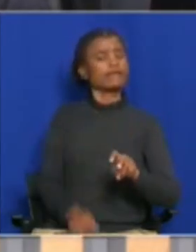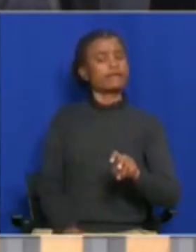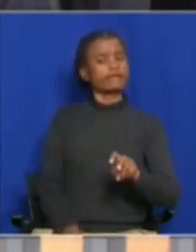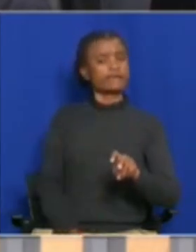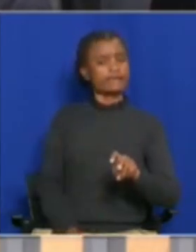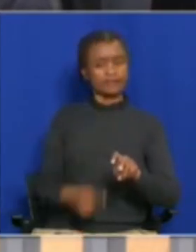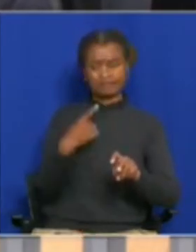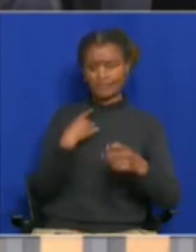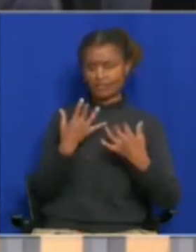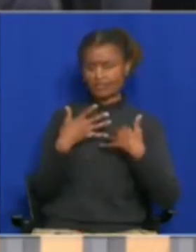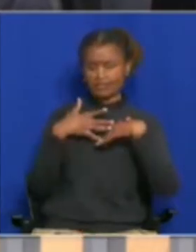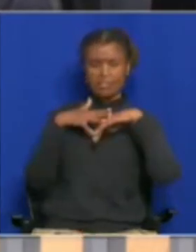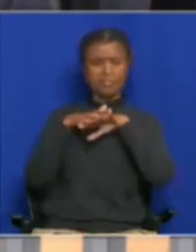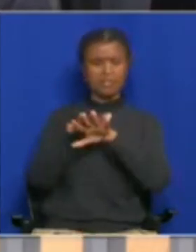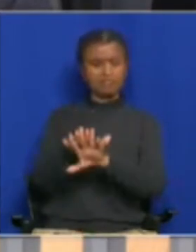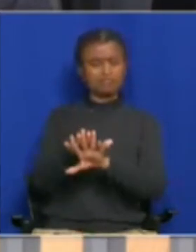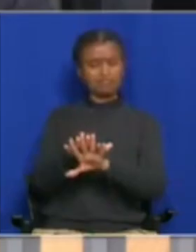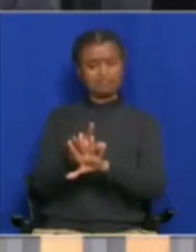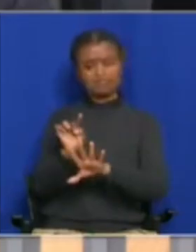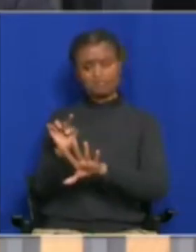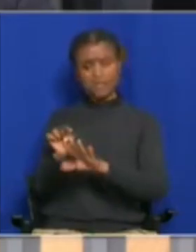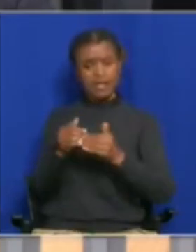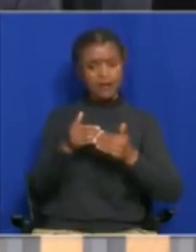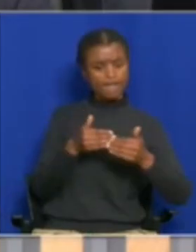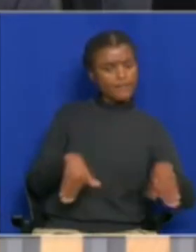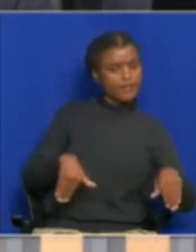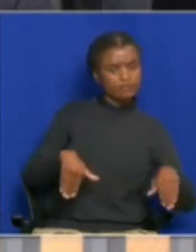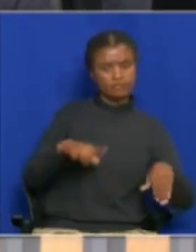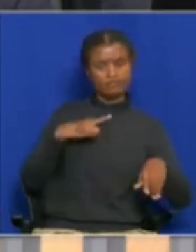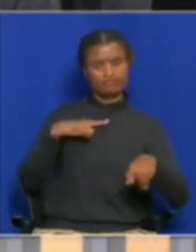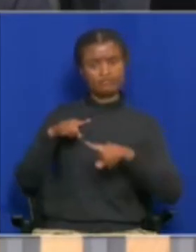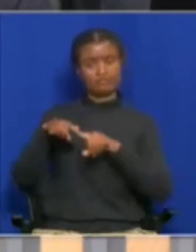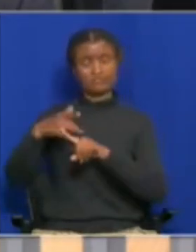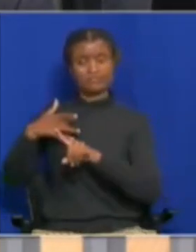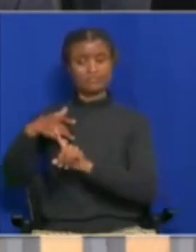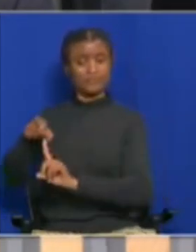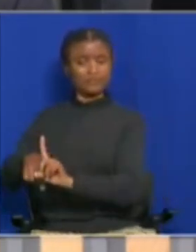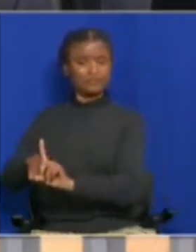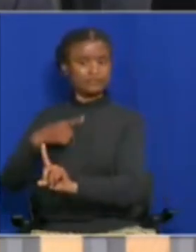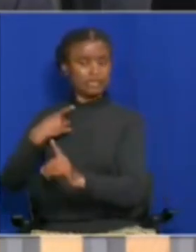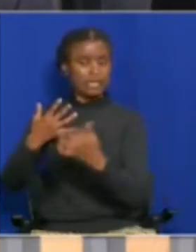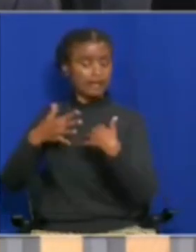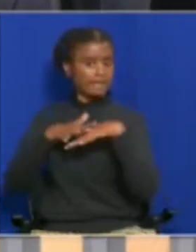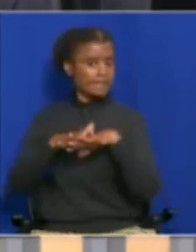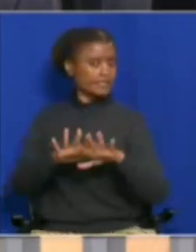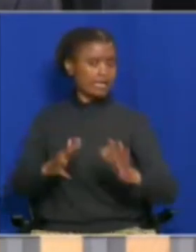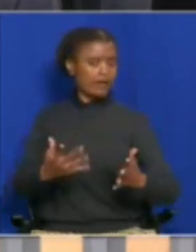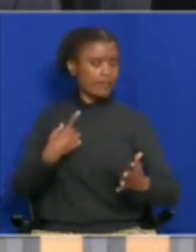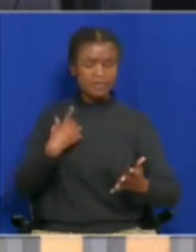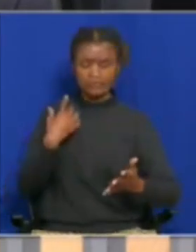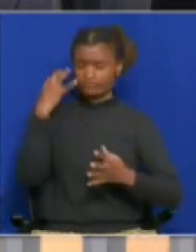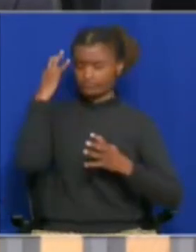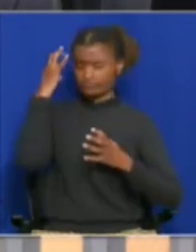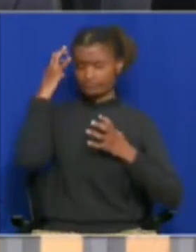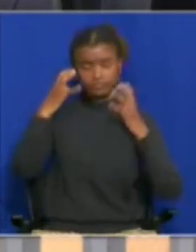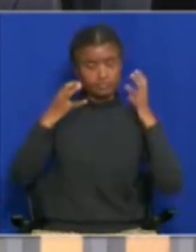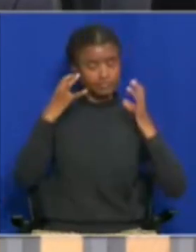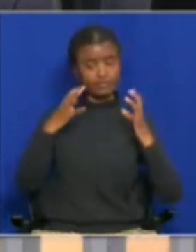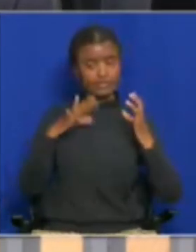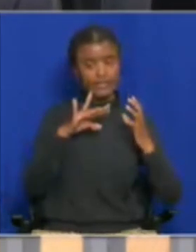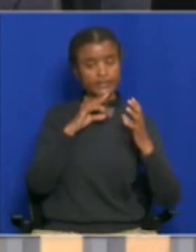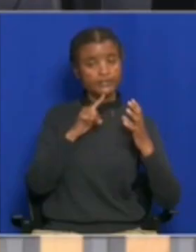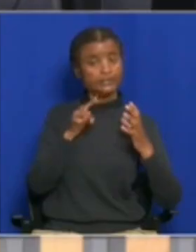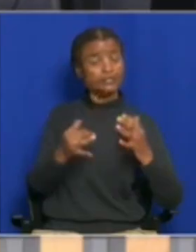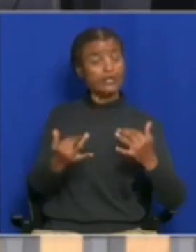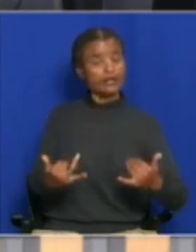test and the objective test completely escapes me. So back to my question, you have said you accept,